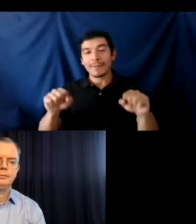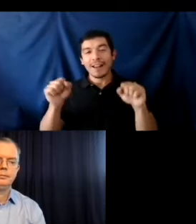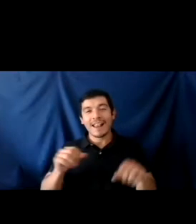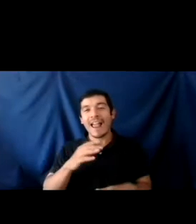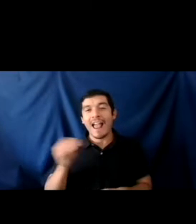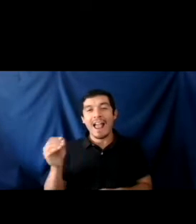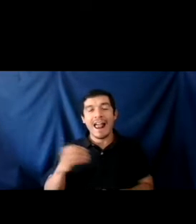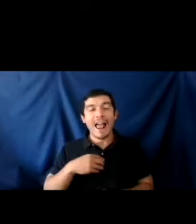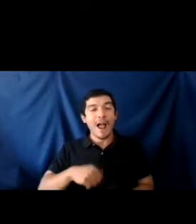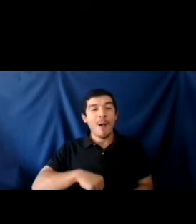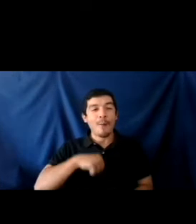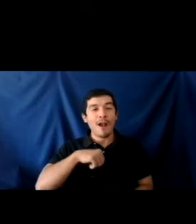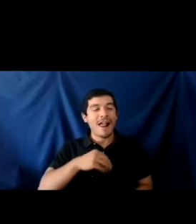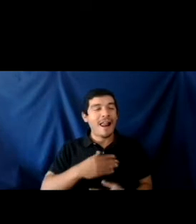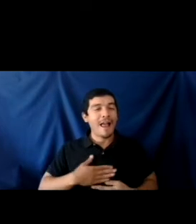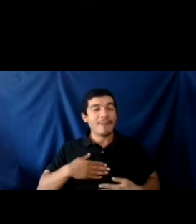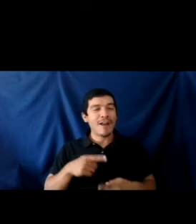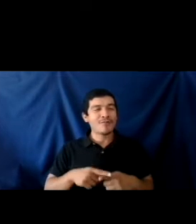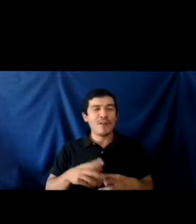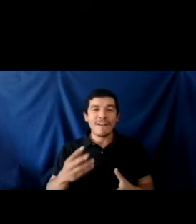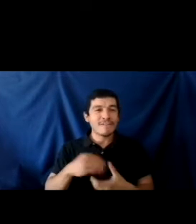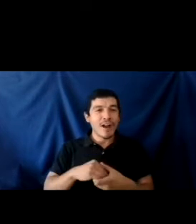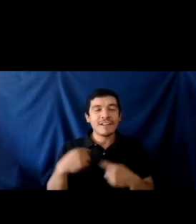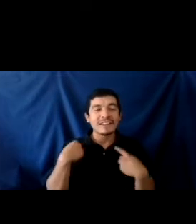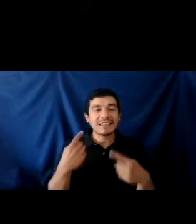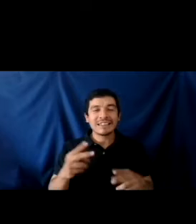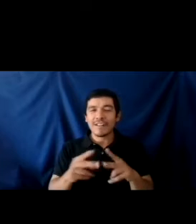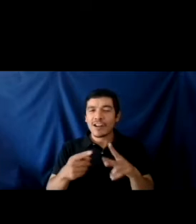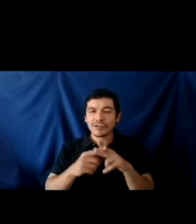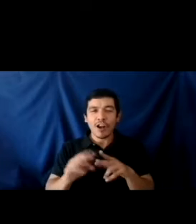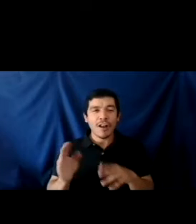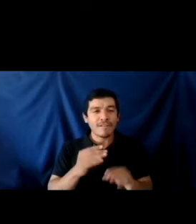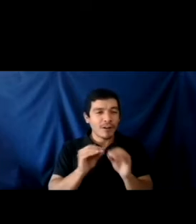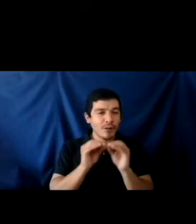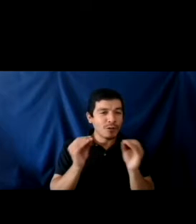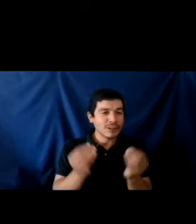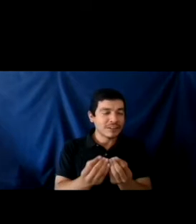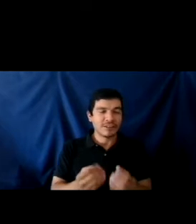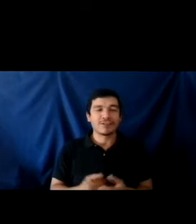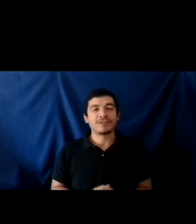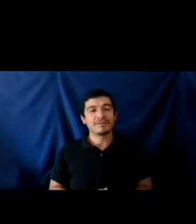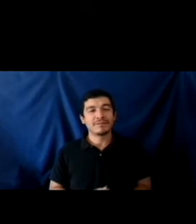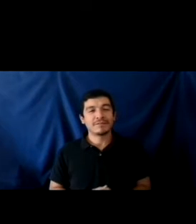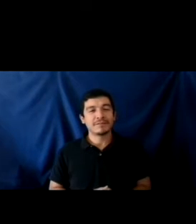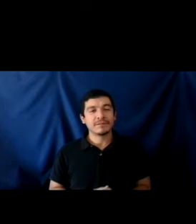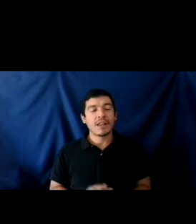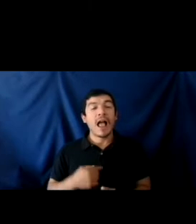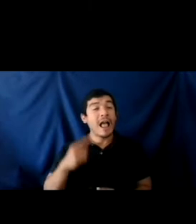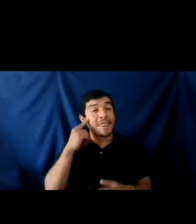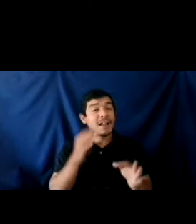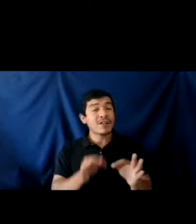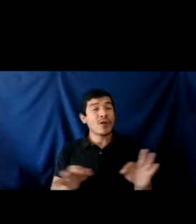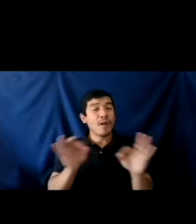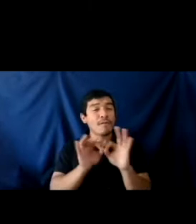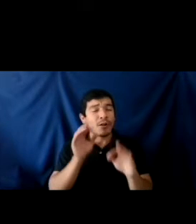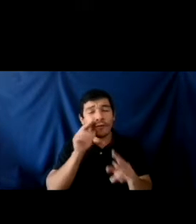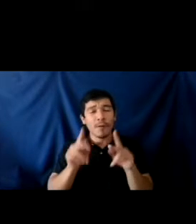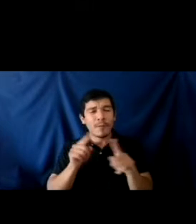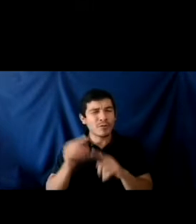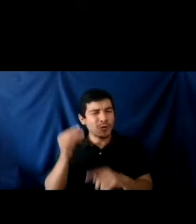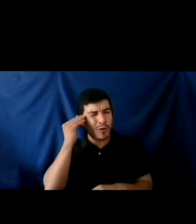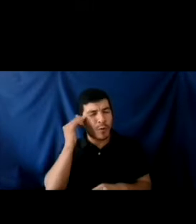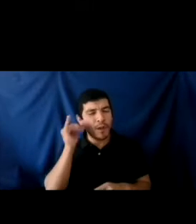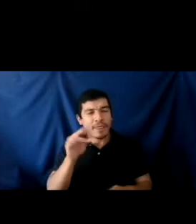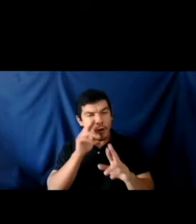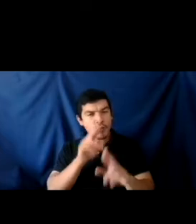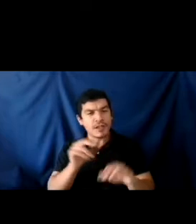am proud and pleased to have been involved since the very start of our organization. I think it's important for people to know that